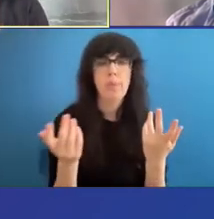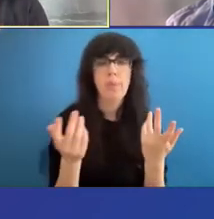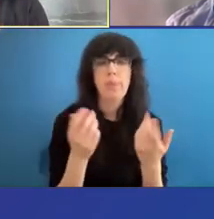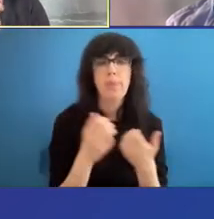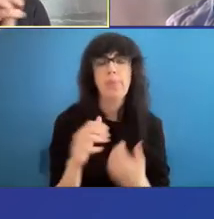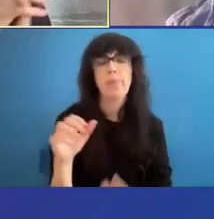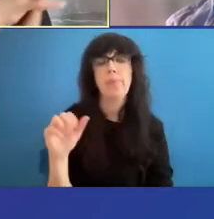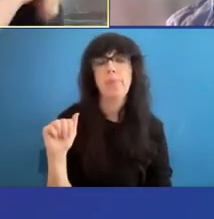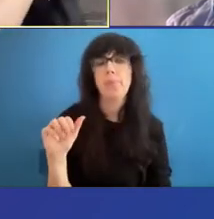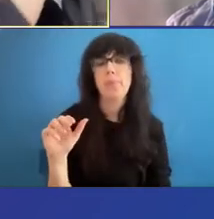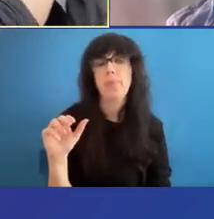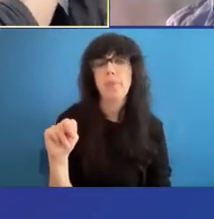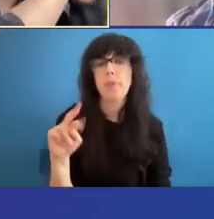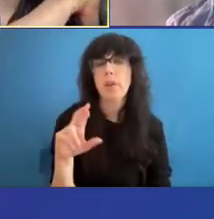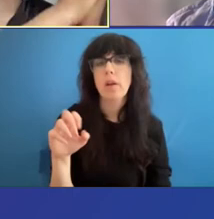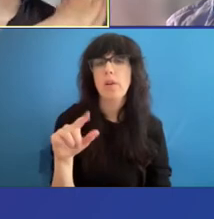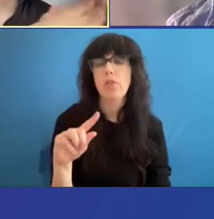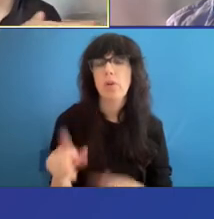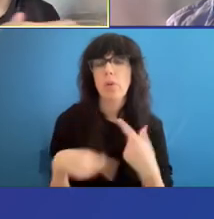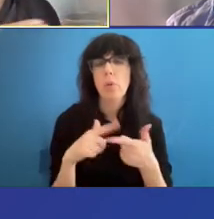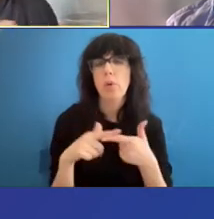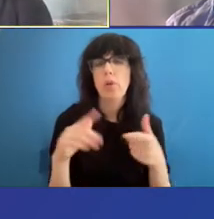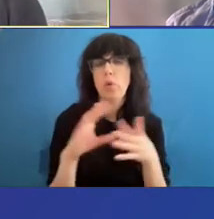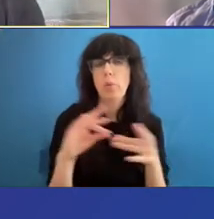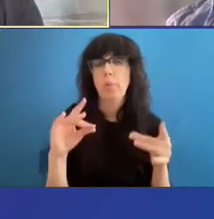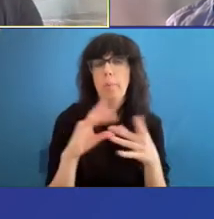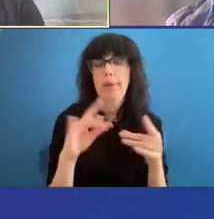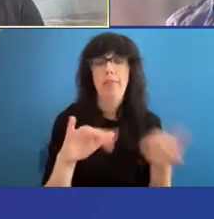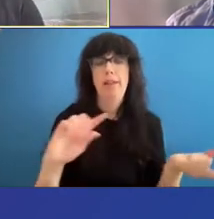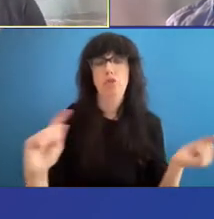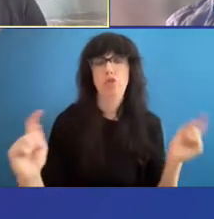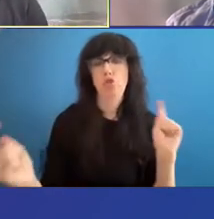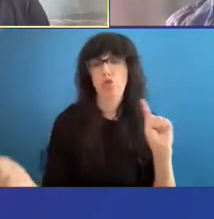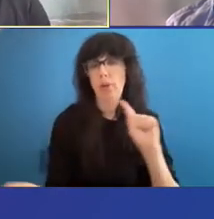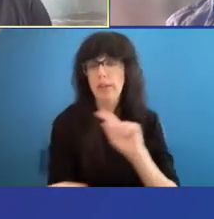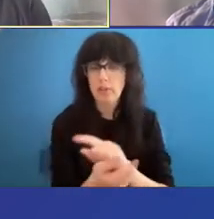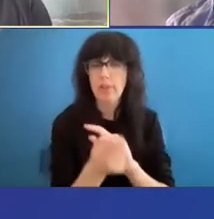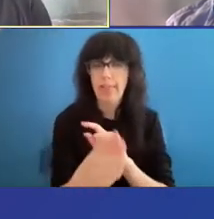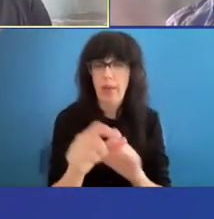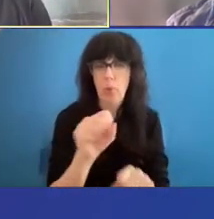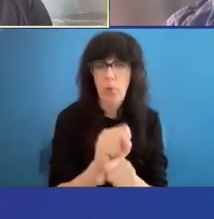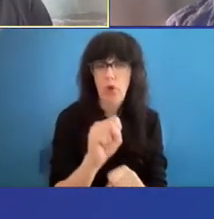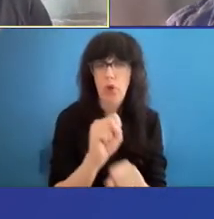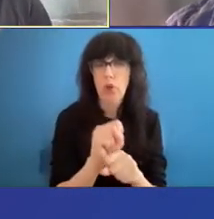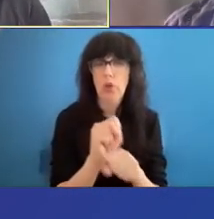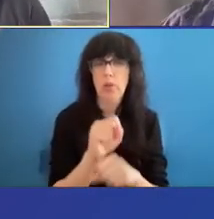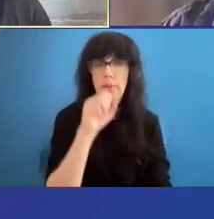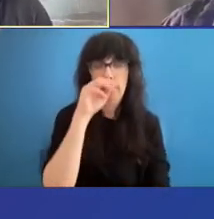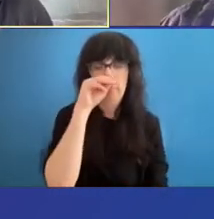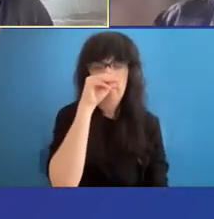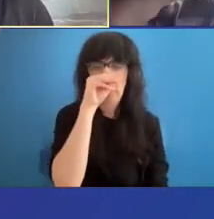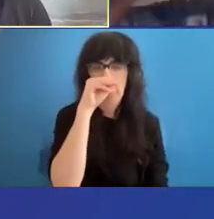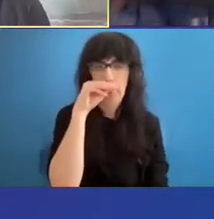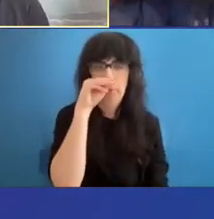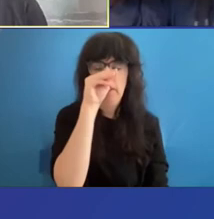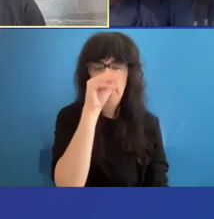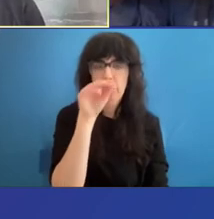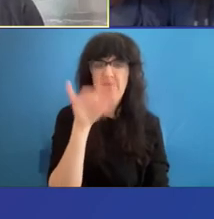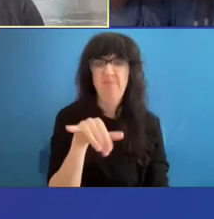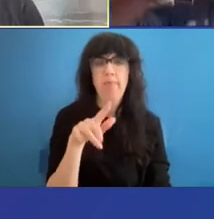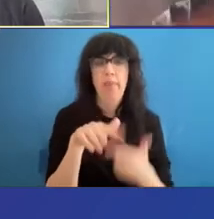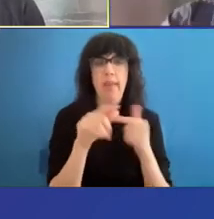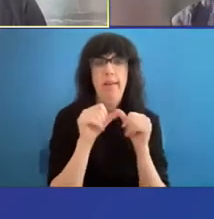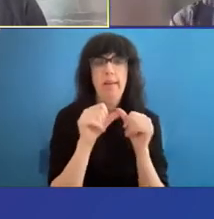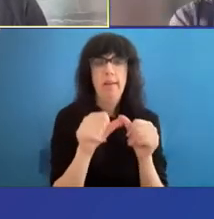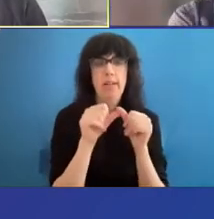mention when you mention that transition, right, that journey, that work, that continuity is